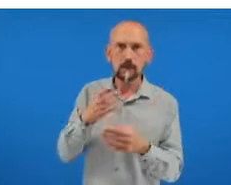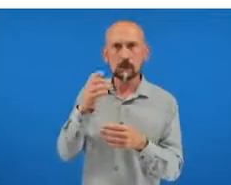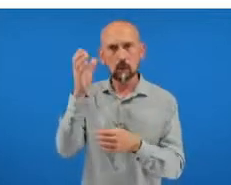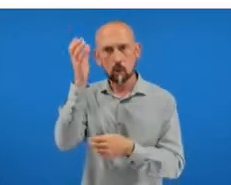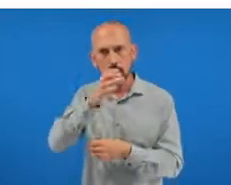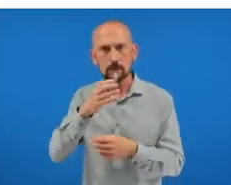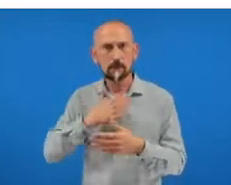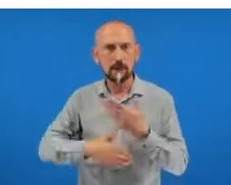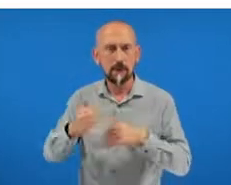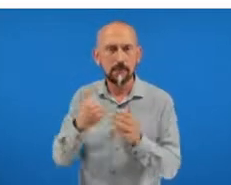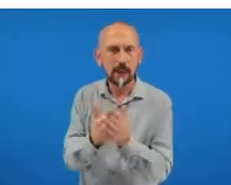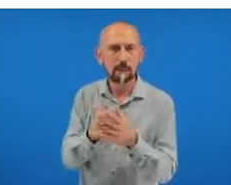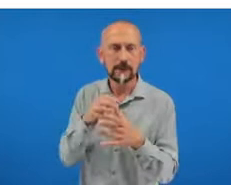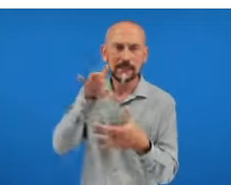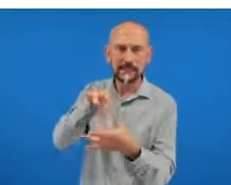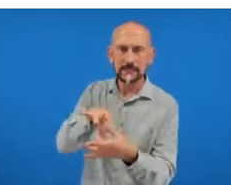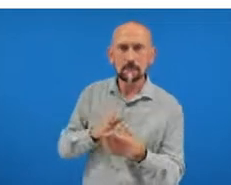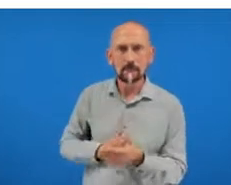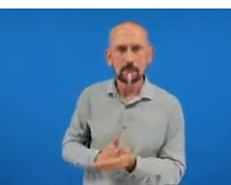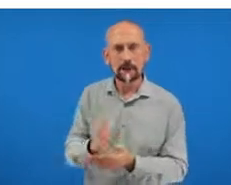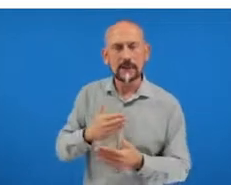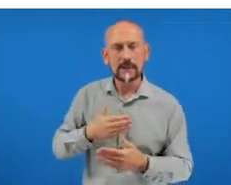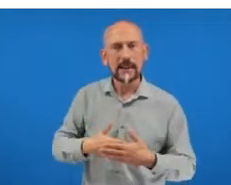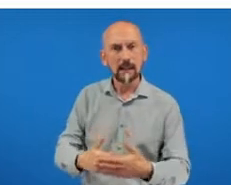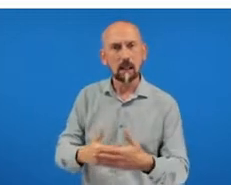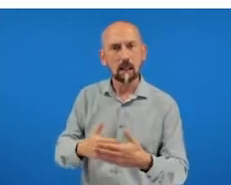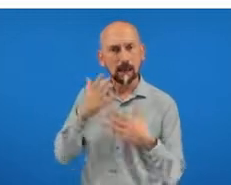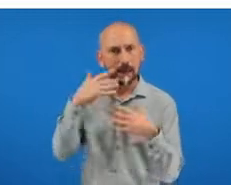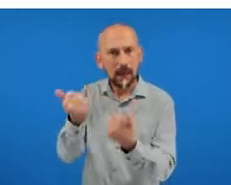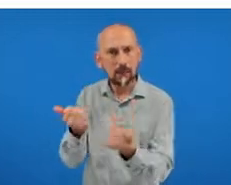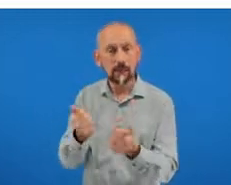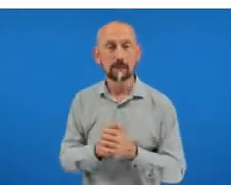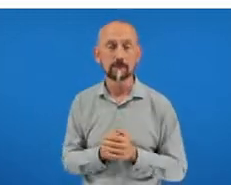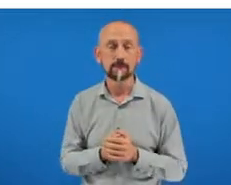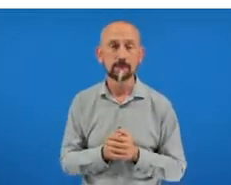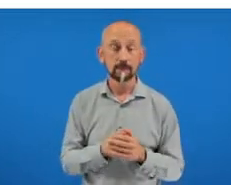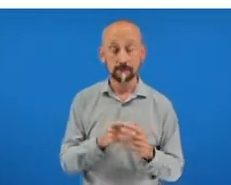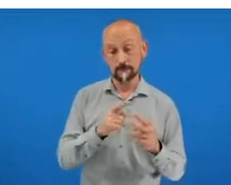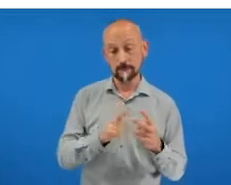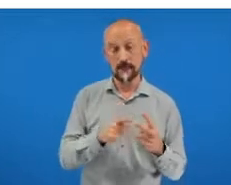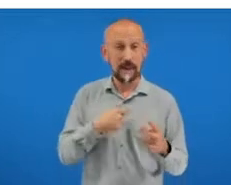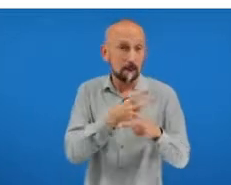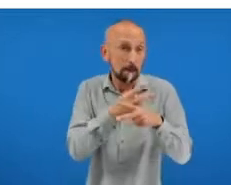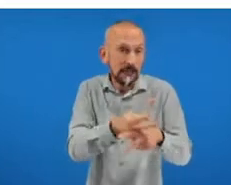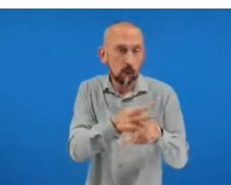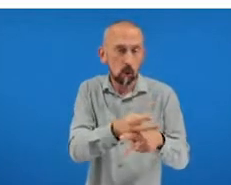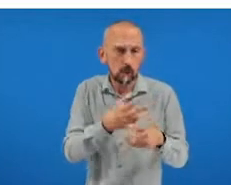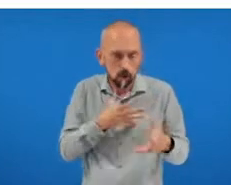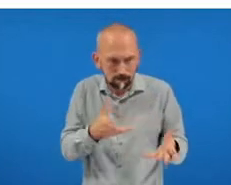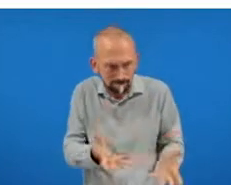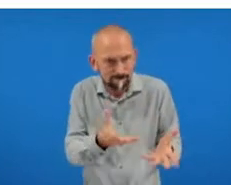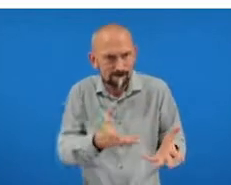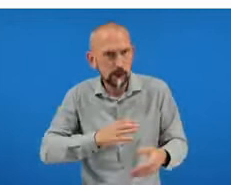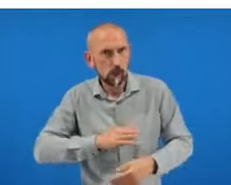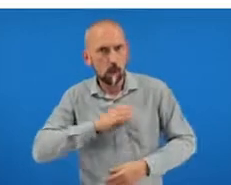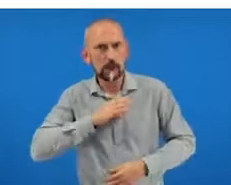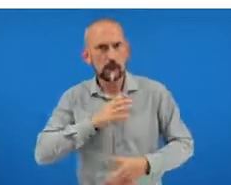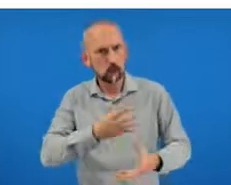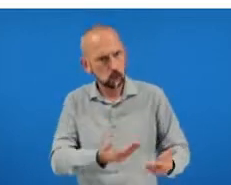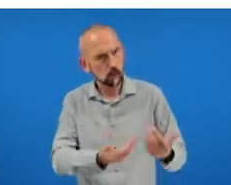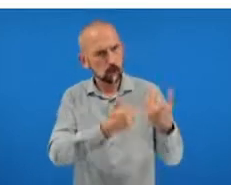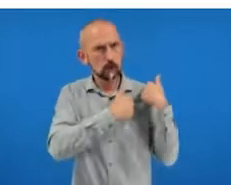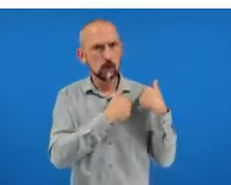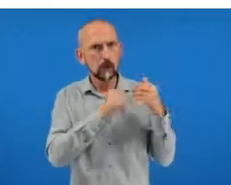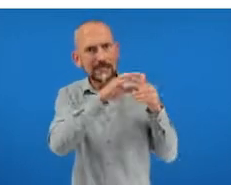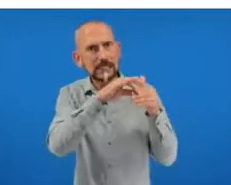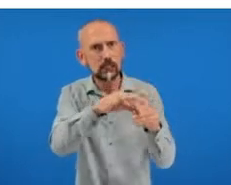I'm a mentor, so I support people in building confidence to take up leadership skills. And this is for someone who is from a